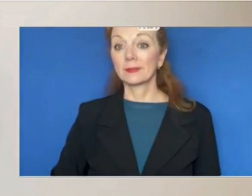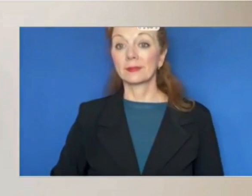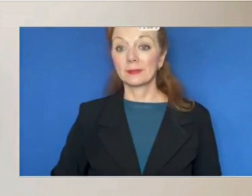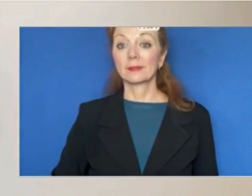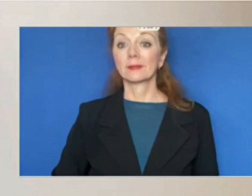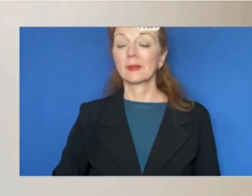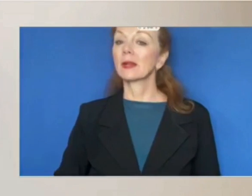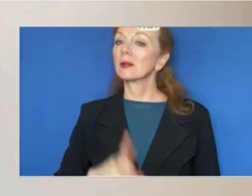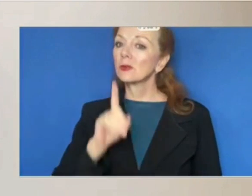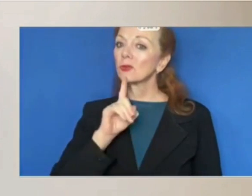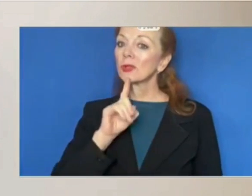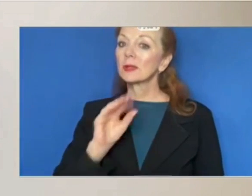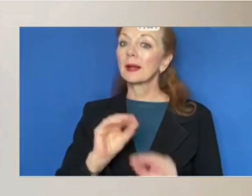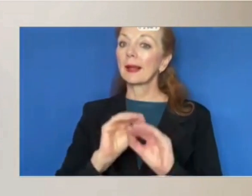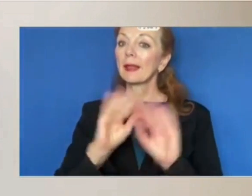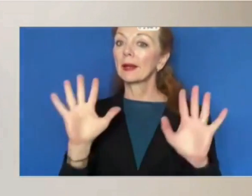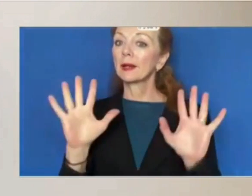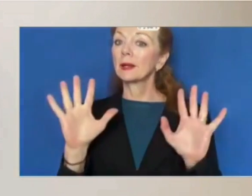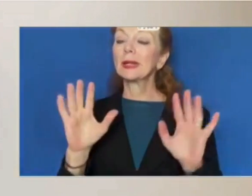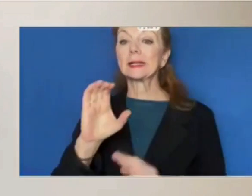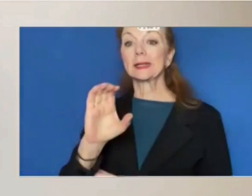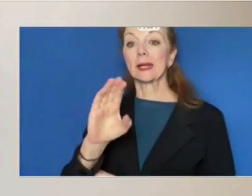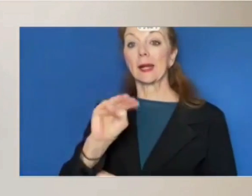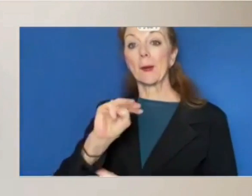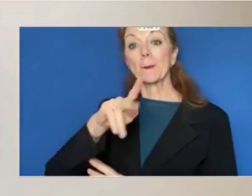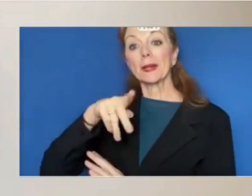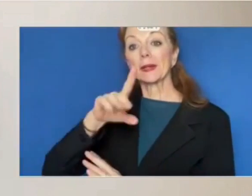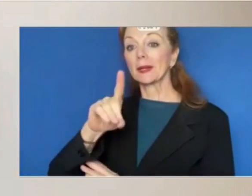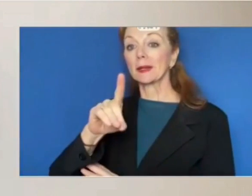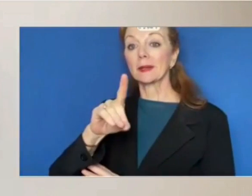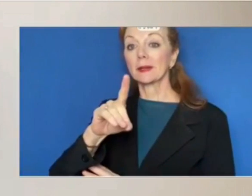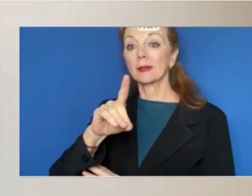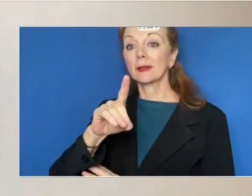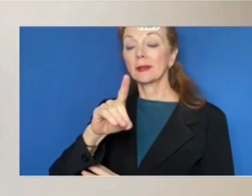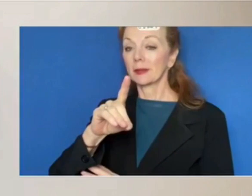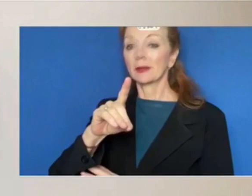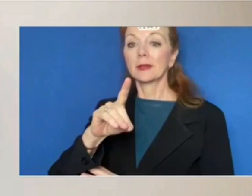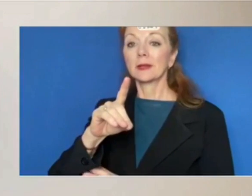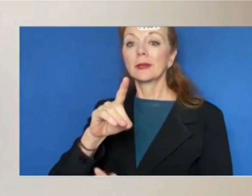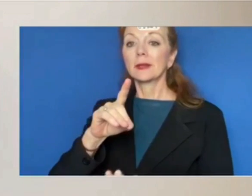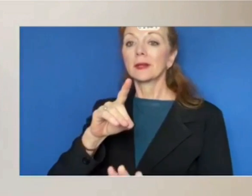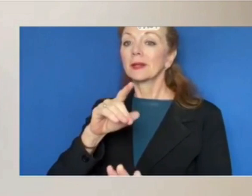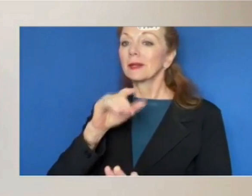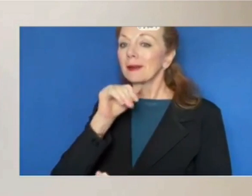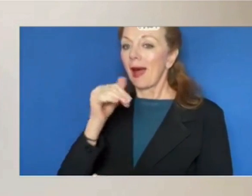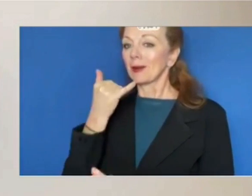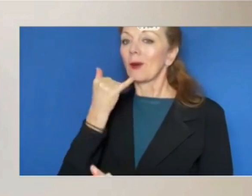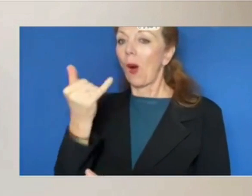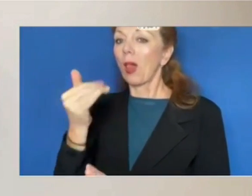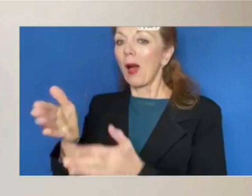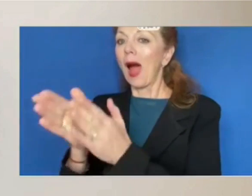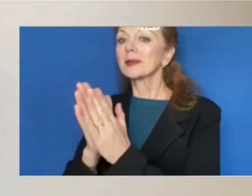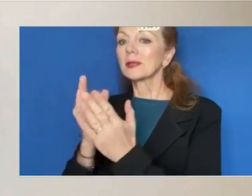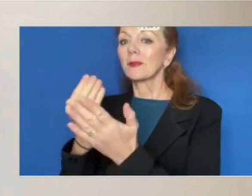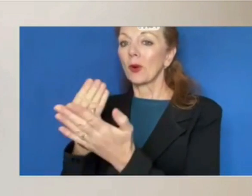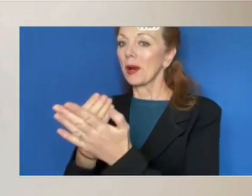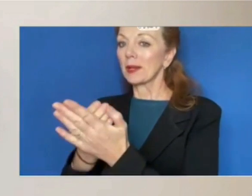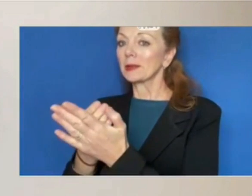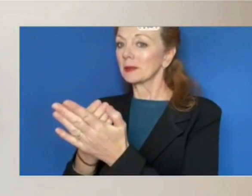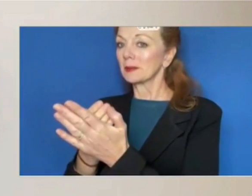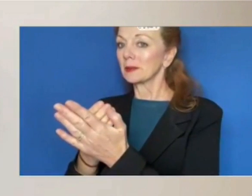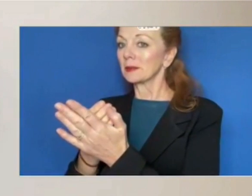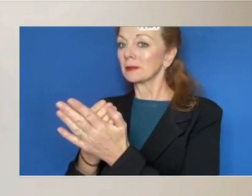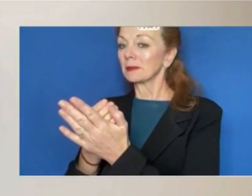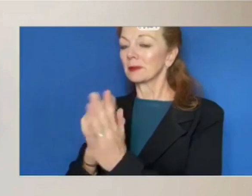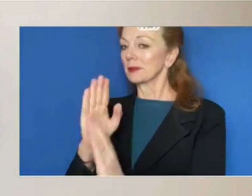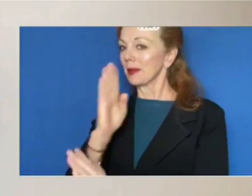about that. It's something that CMPD will not do. So with that, I would like to turn it over to Detective